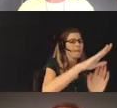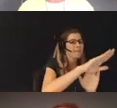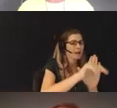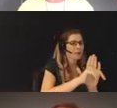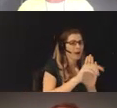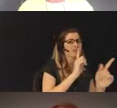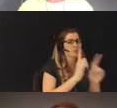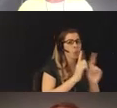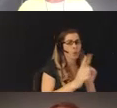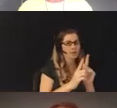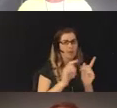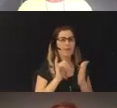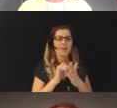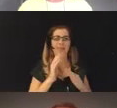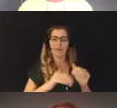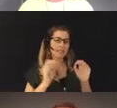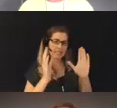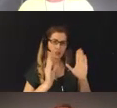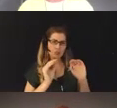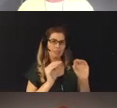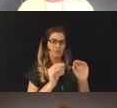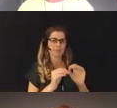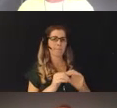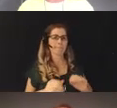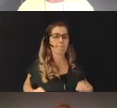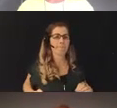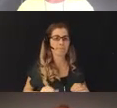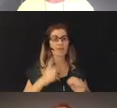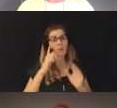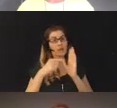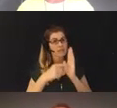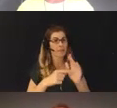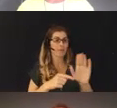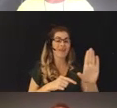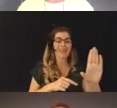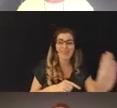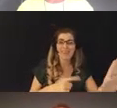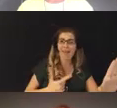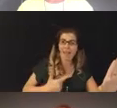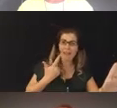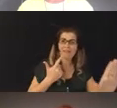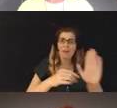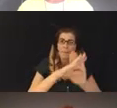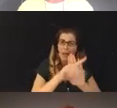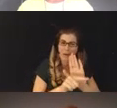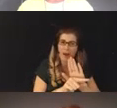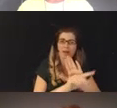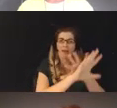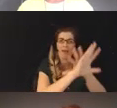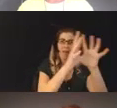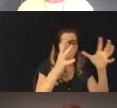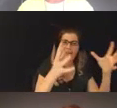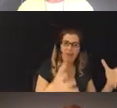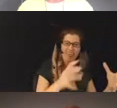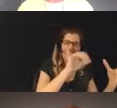learner's means for deciphering school, right? In other words, their lived experiences, their life, their context, their background is the lens through which they're seeing